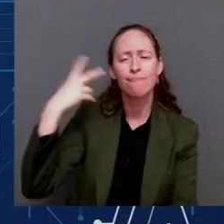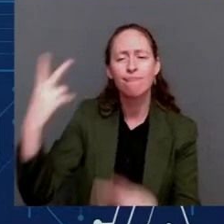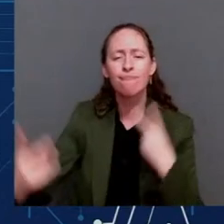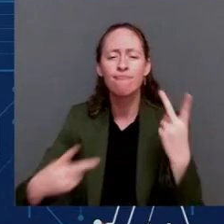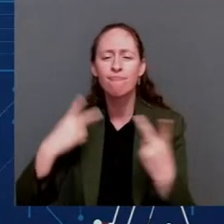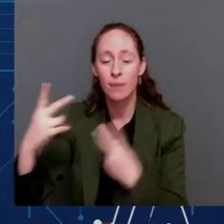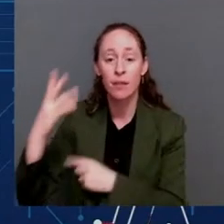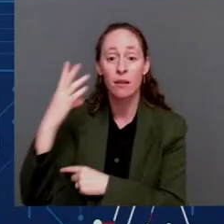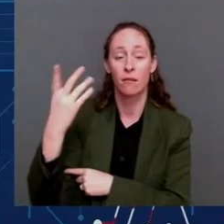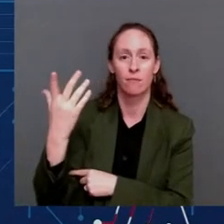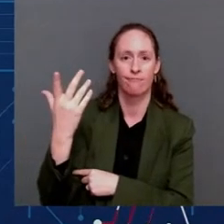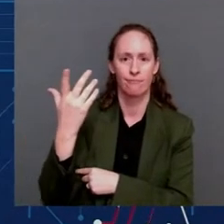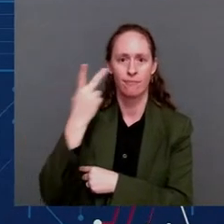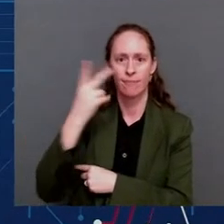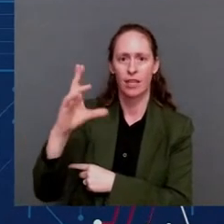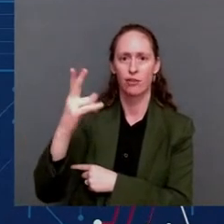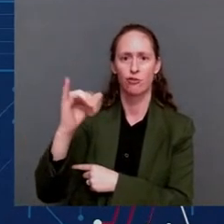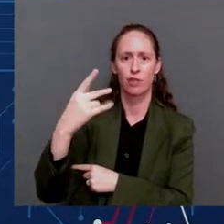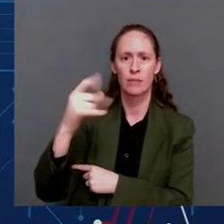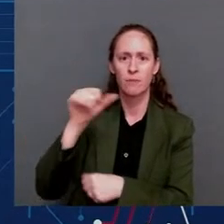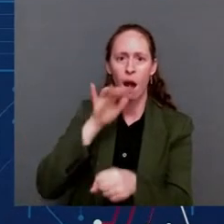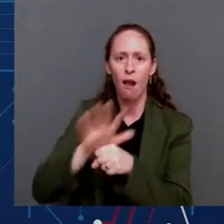over 575,000